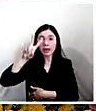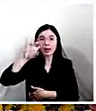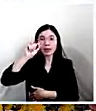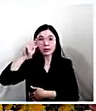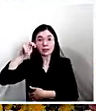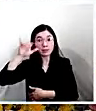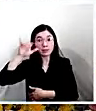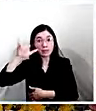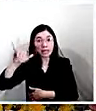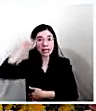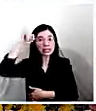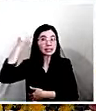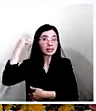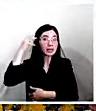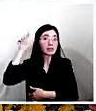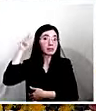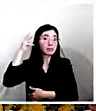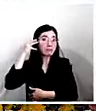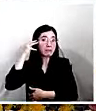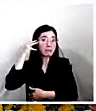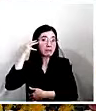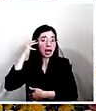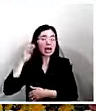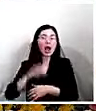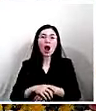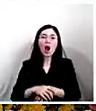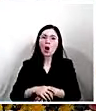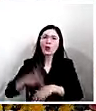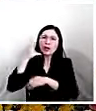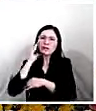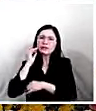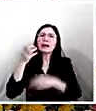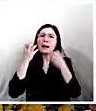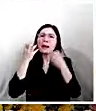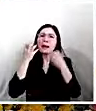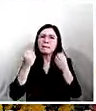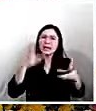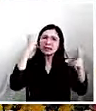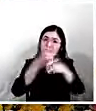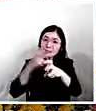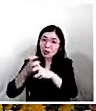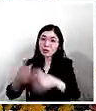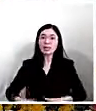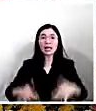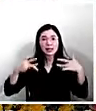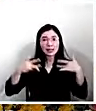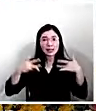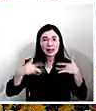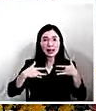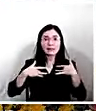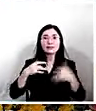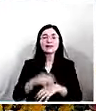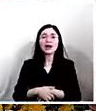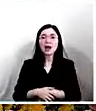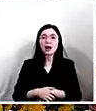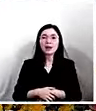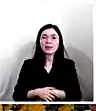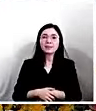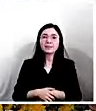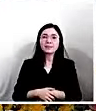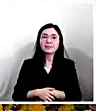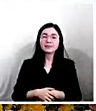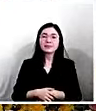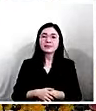life, especially academically. He was not so good, but